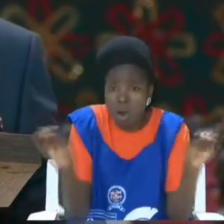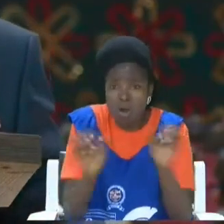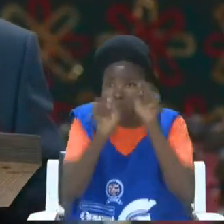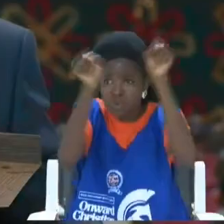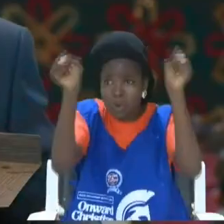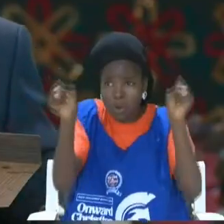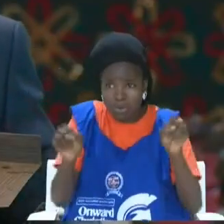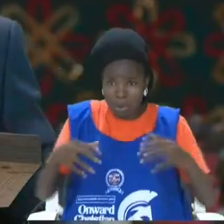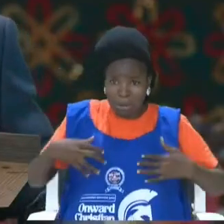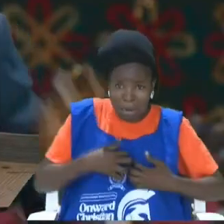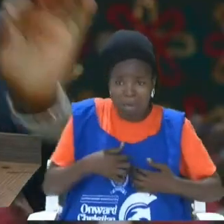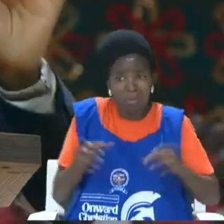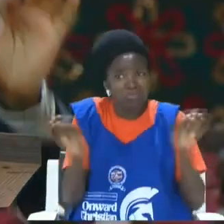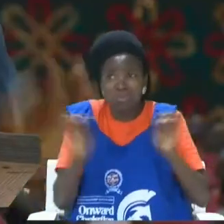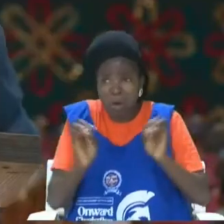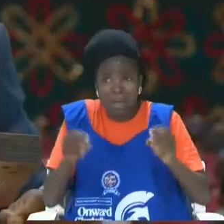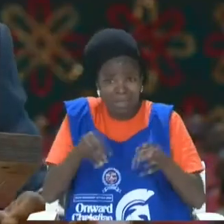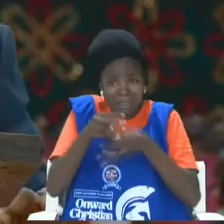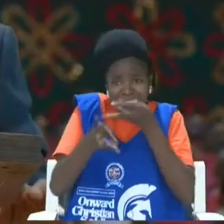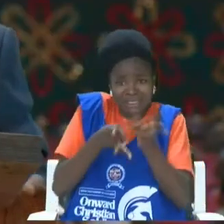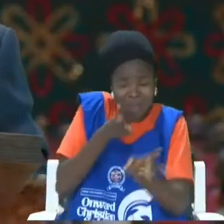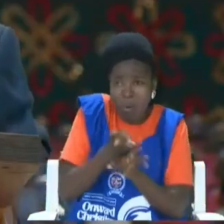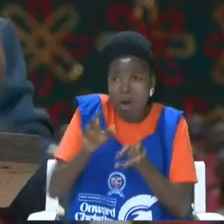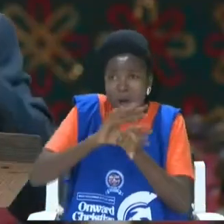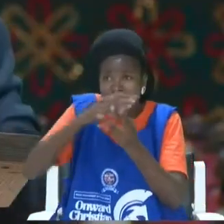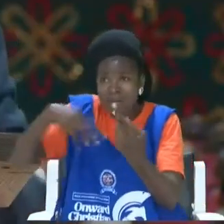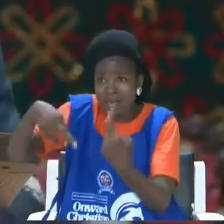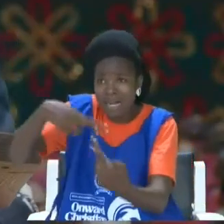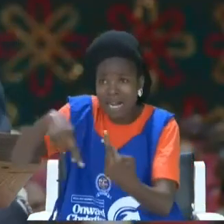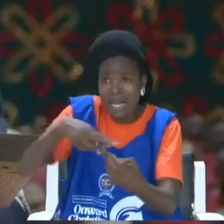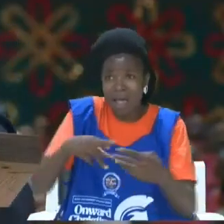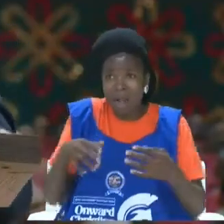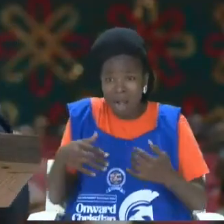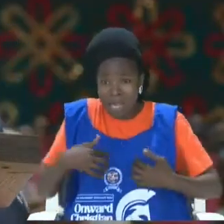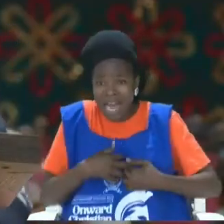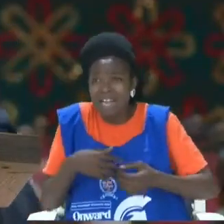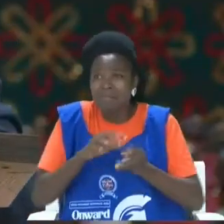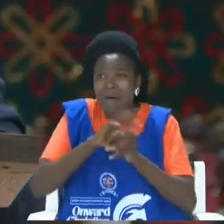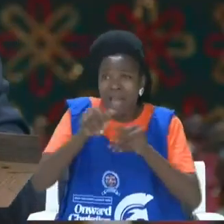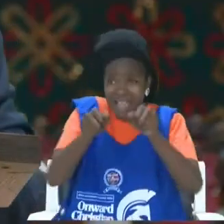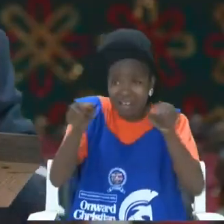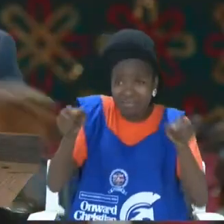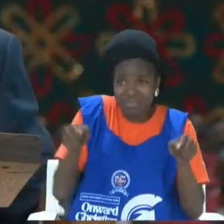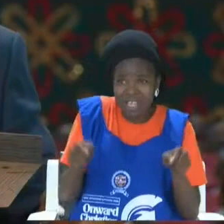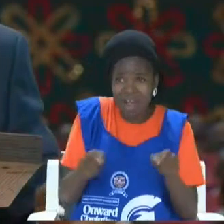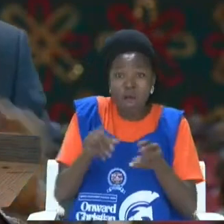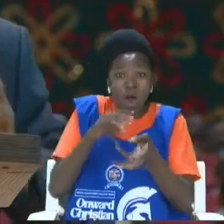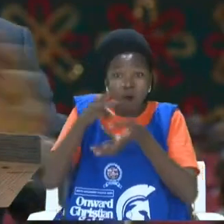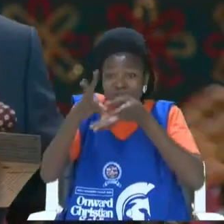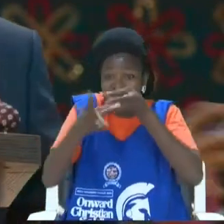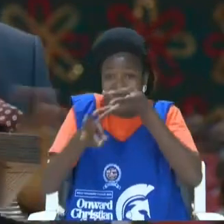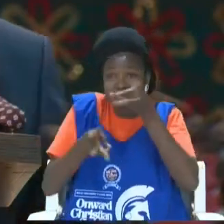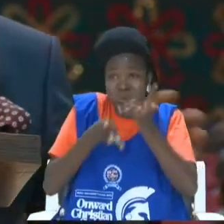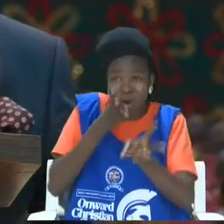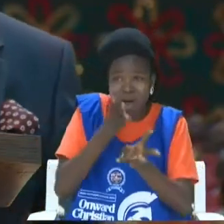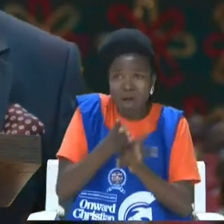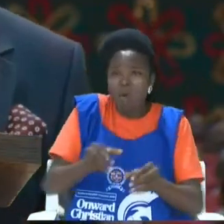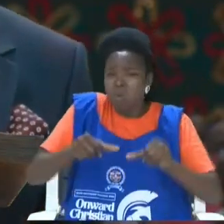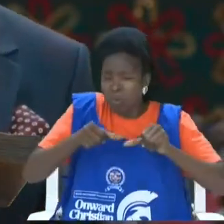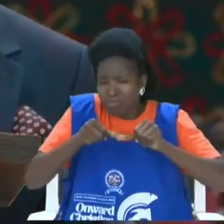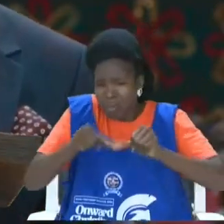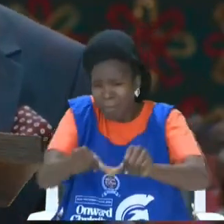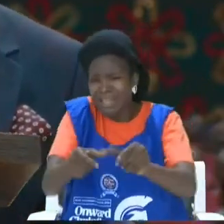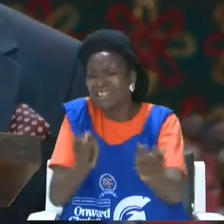spared. The topography, landmarks, and landscape of the world was permanently